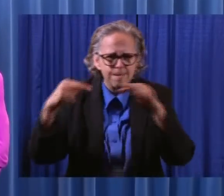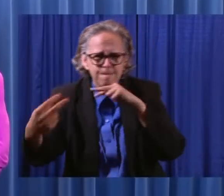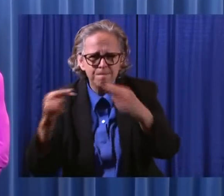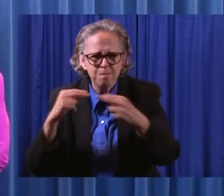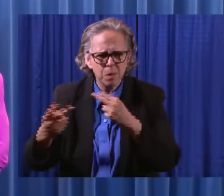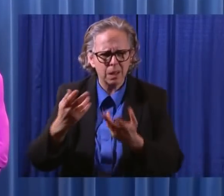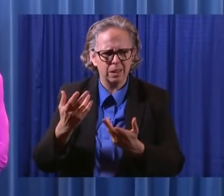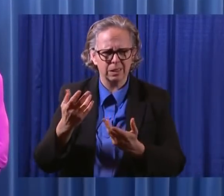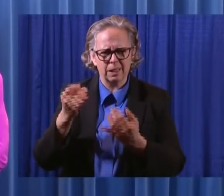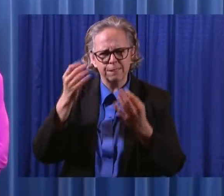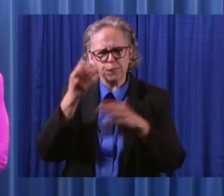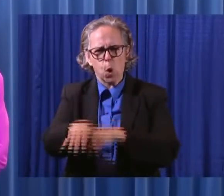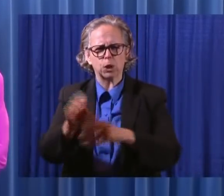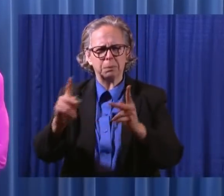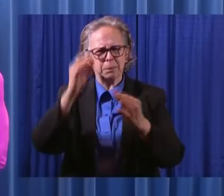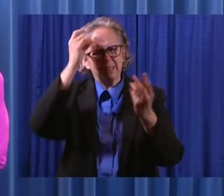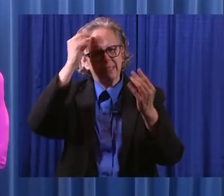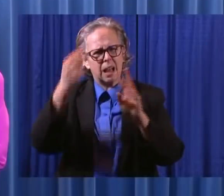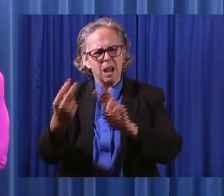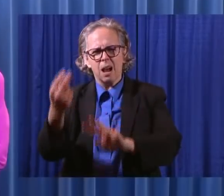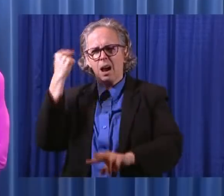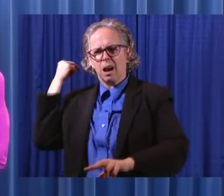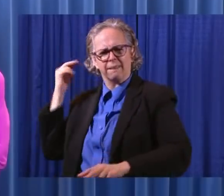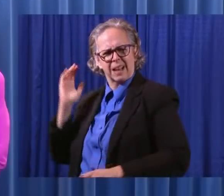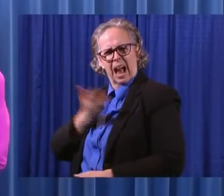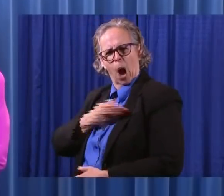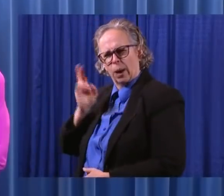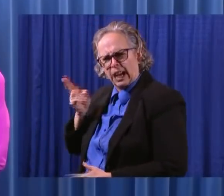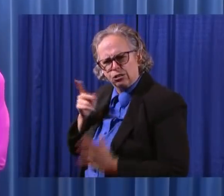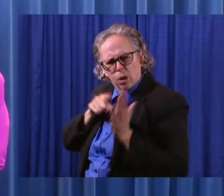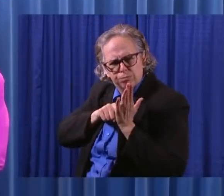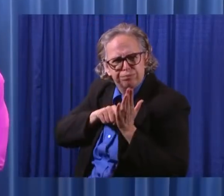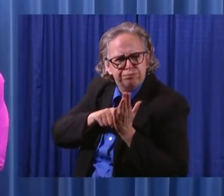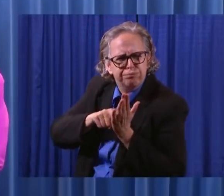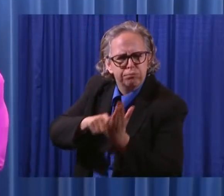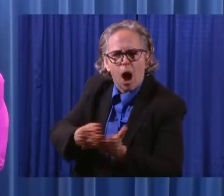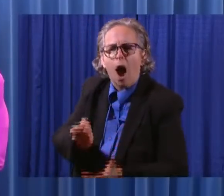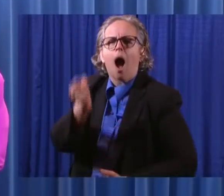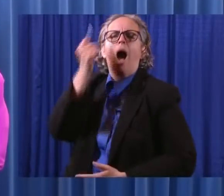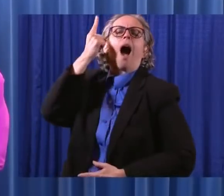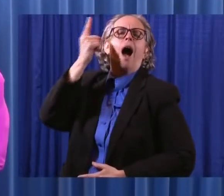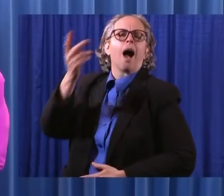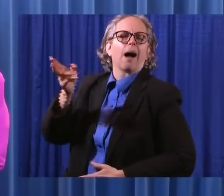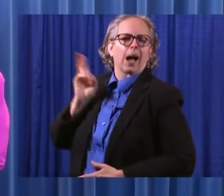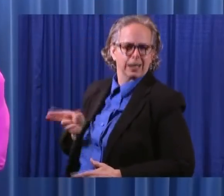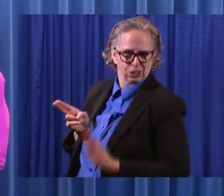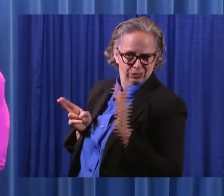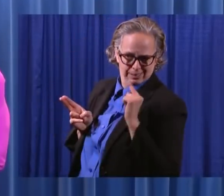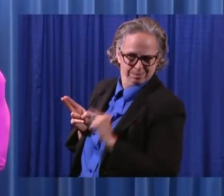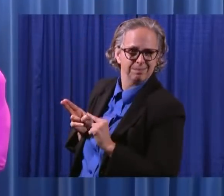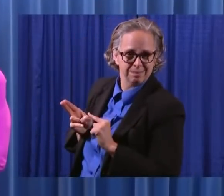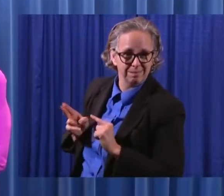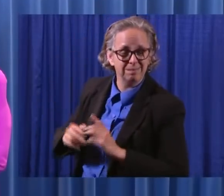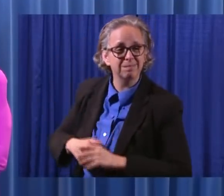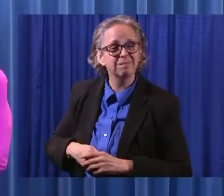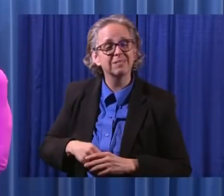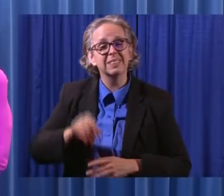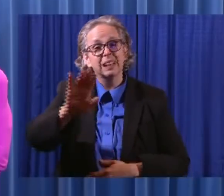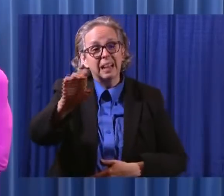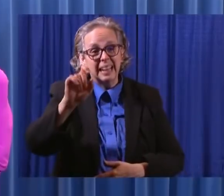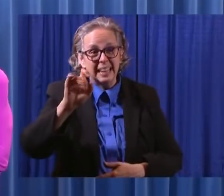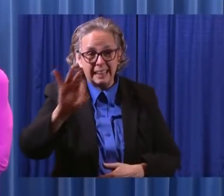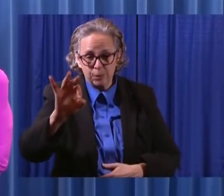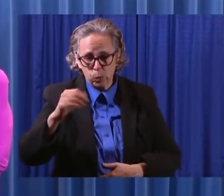and look. And, when you look at somebody in history, we judge them